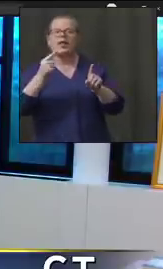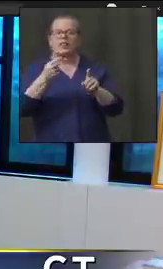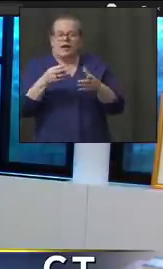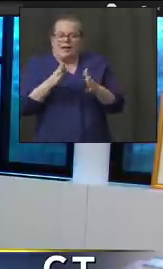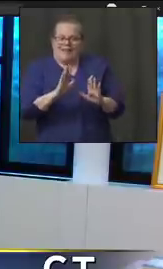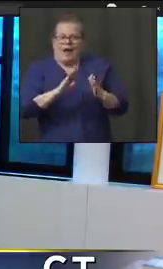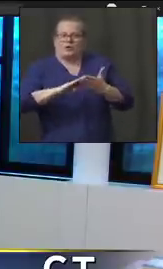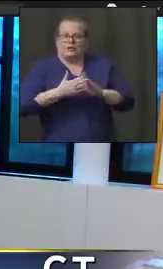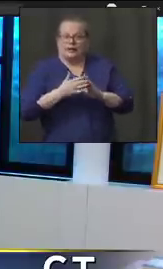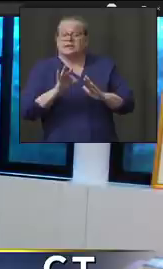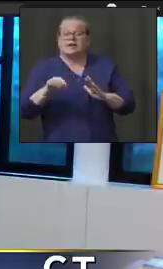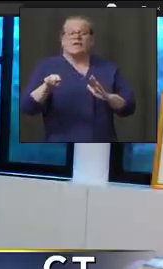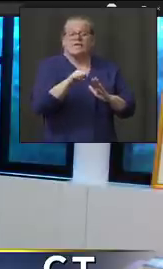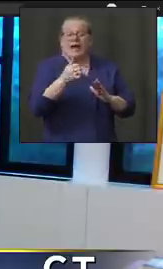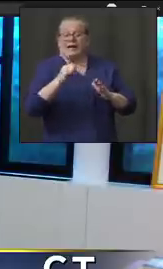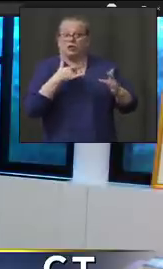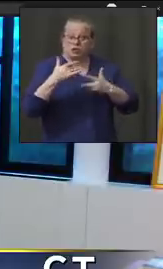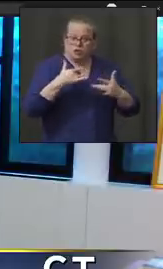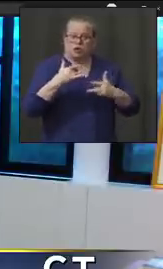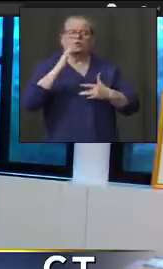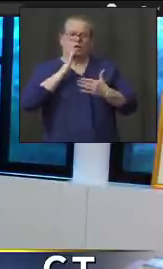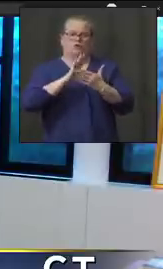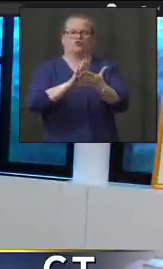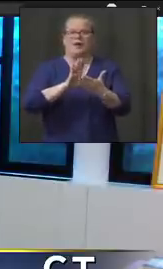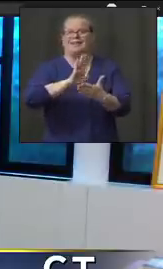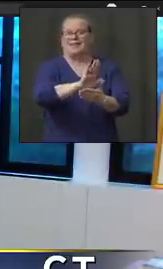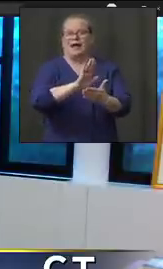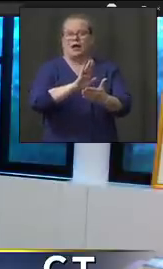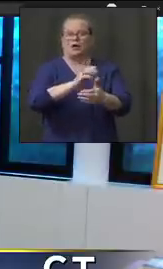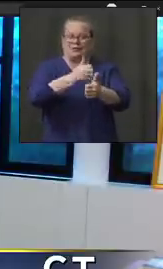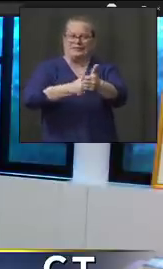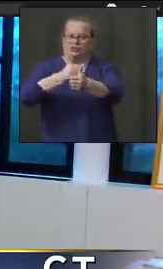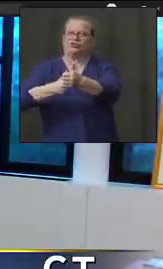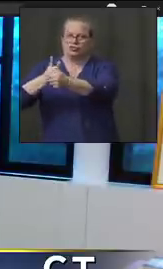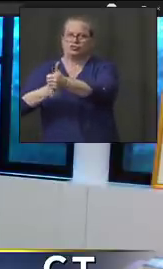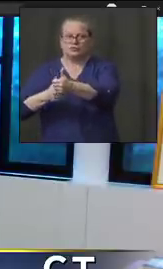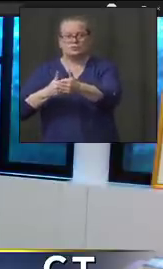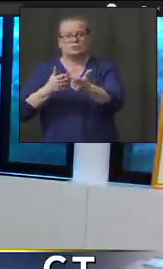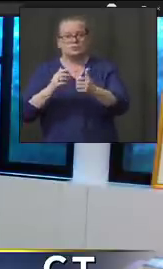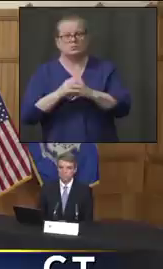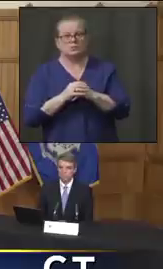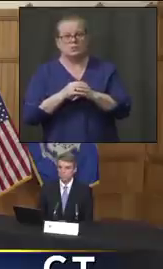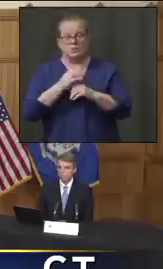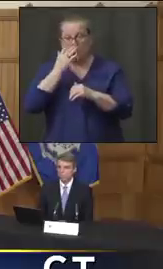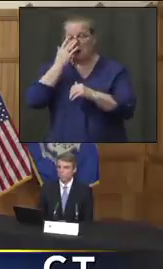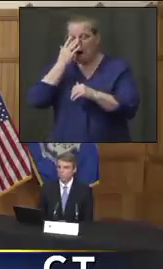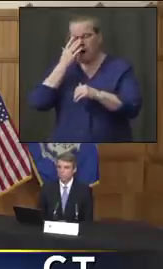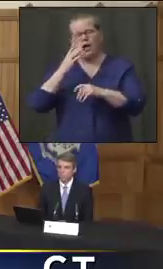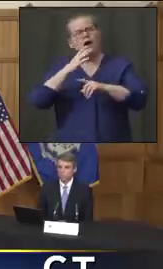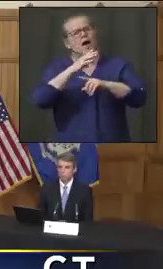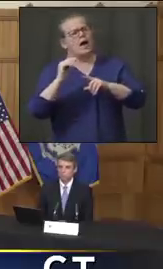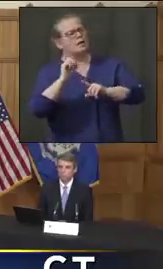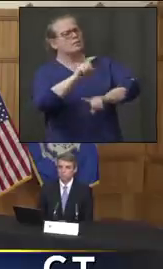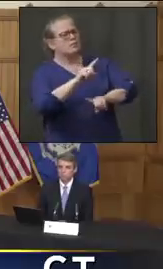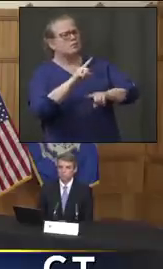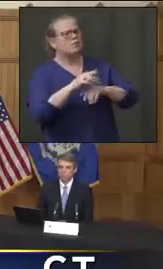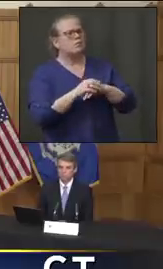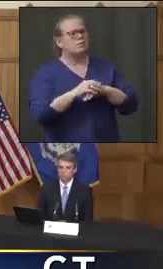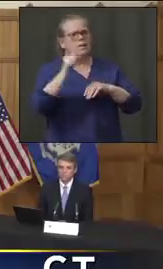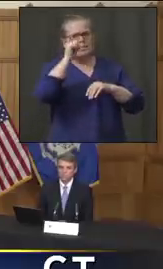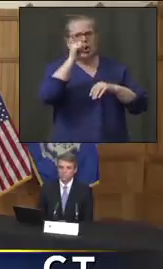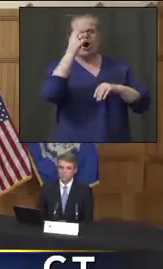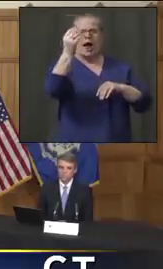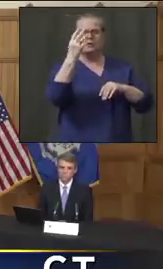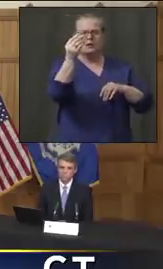state. And in terms of outdoor bars, because I know I frequent a few